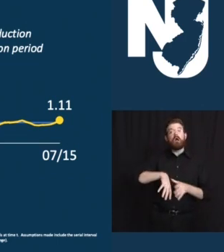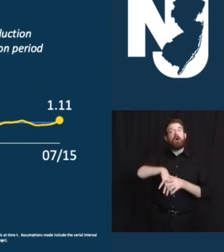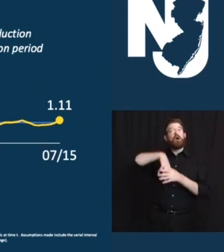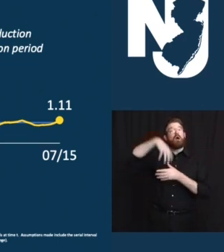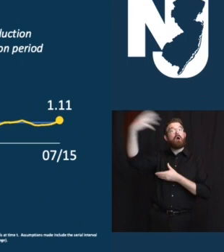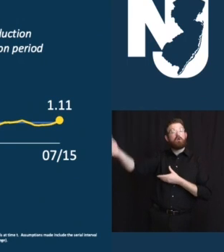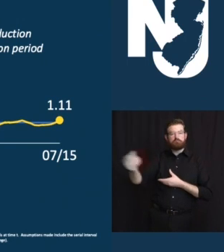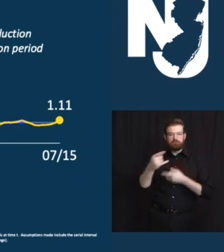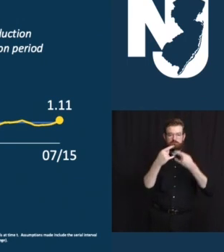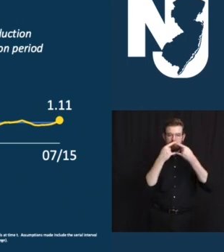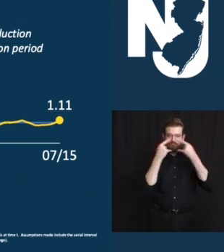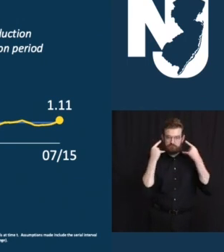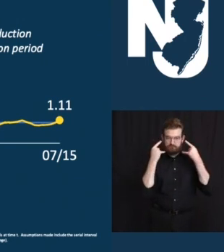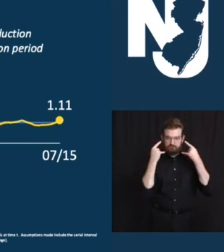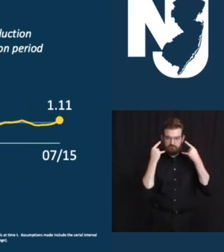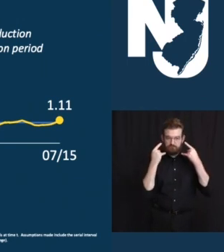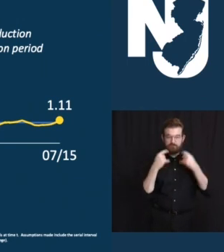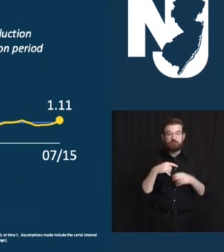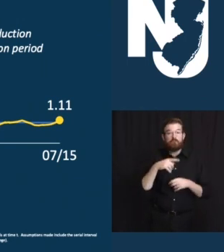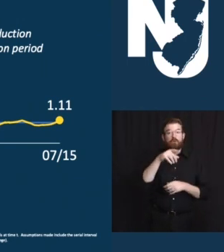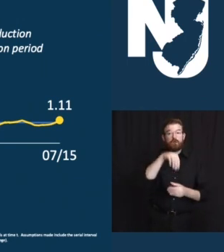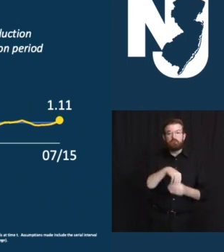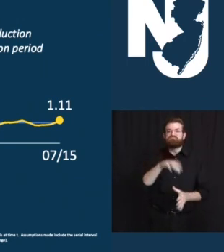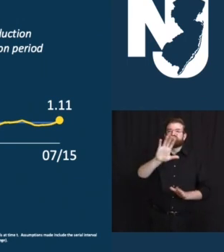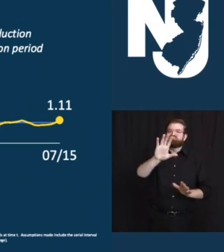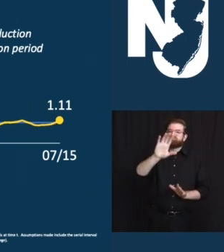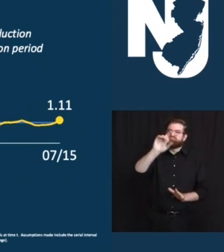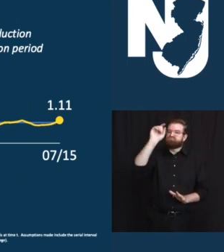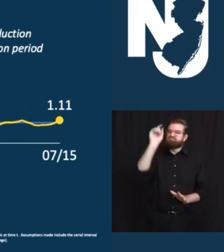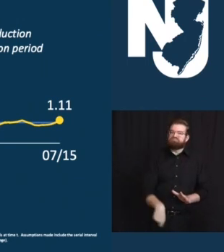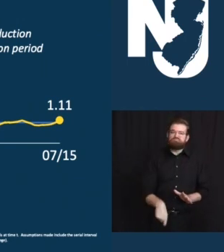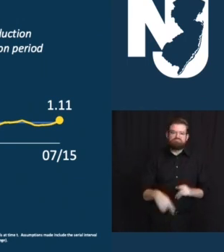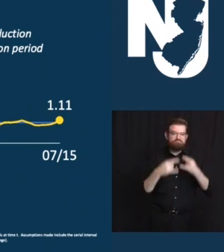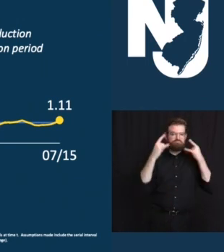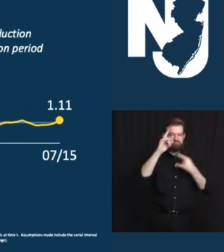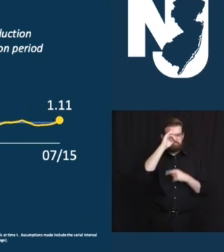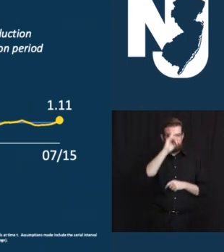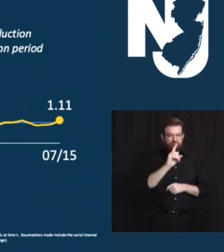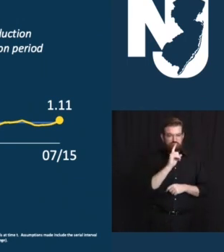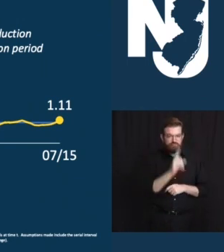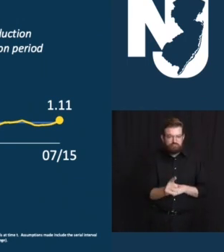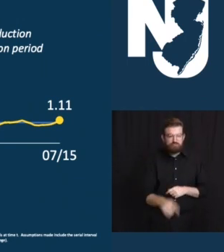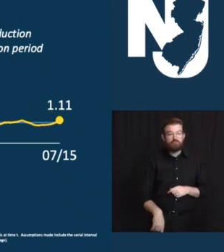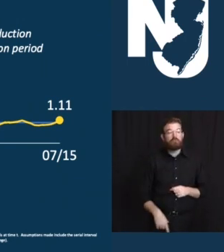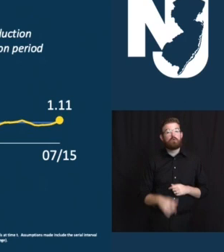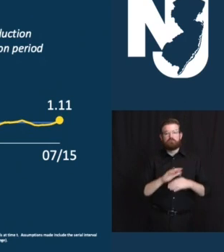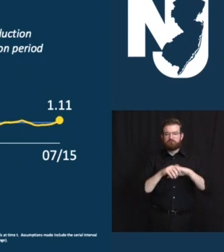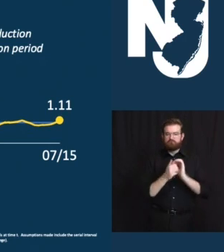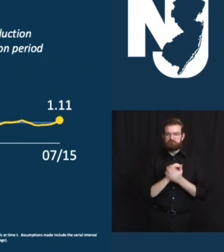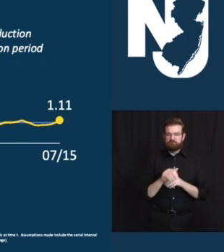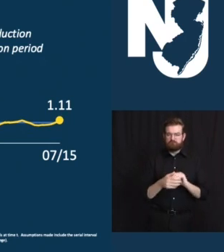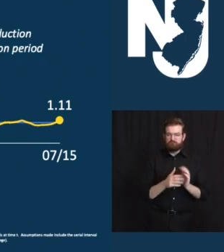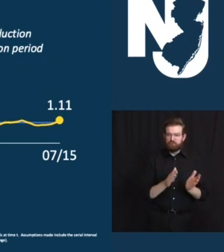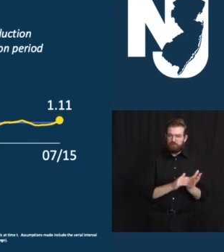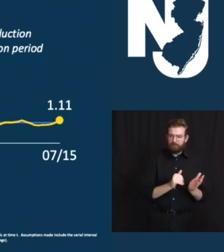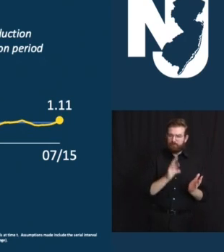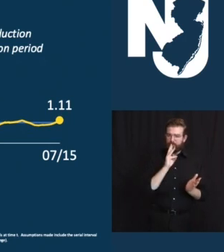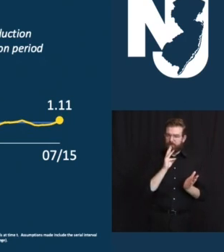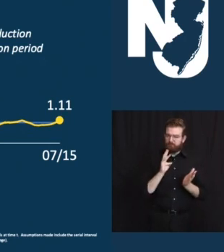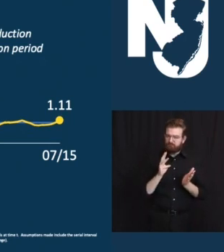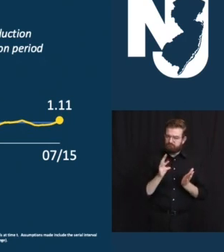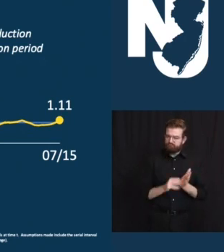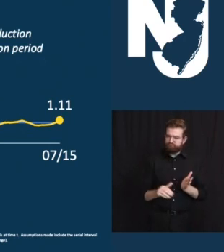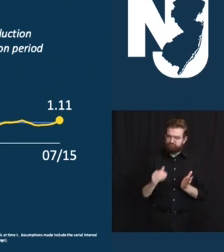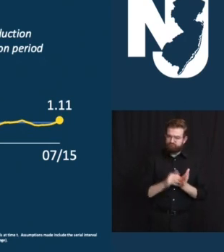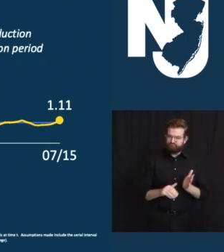you're indoors, washing your hands frequently with soap and water for at least 20 seconds. We haven't said this in a while, or 2 happy birthdays,